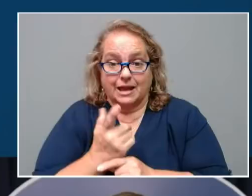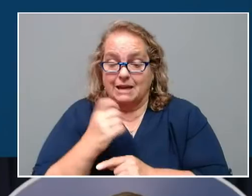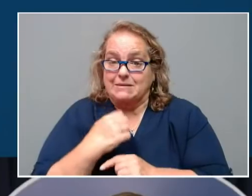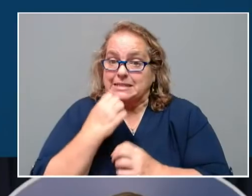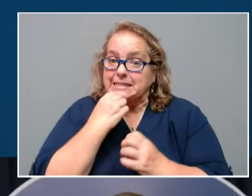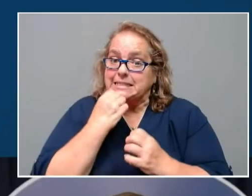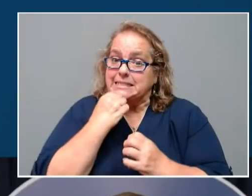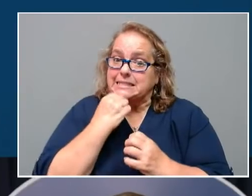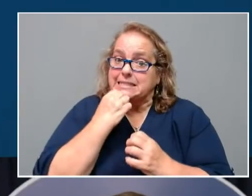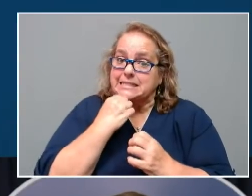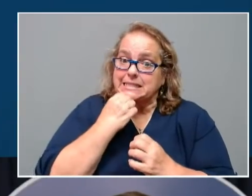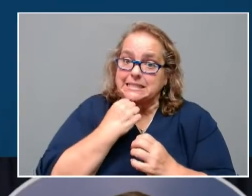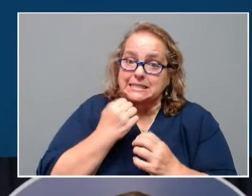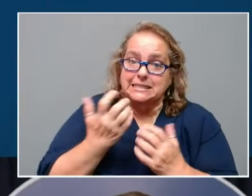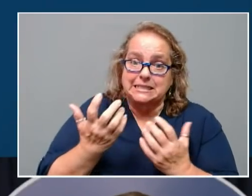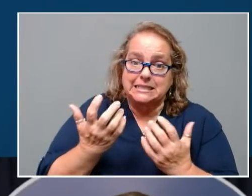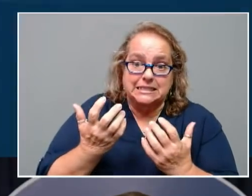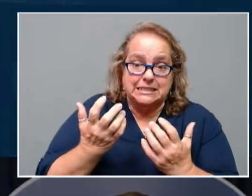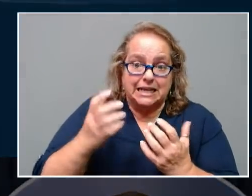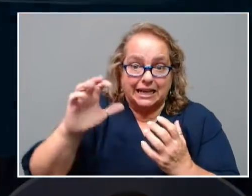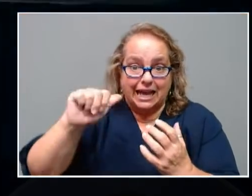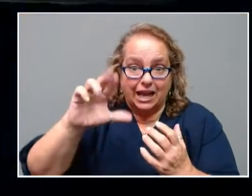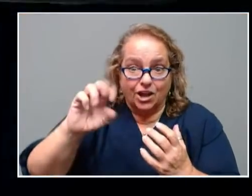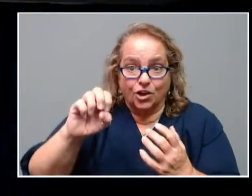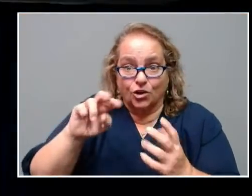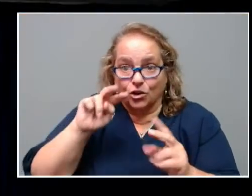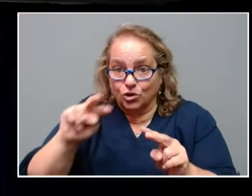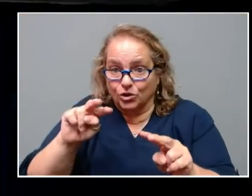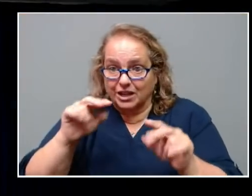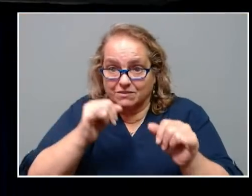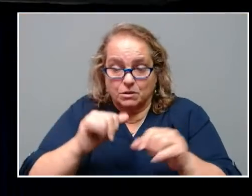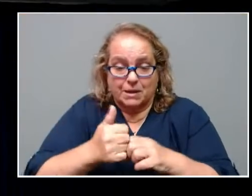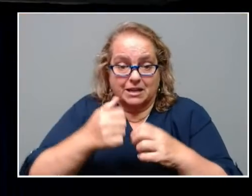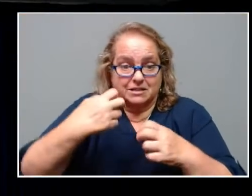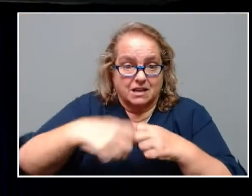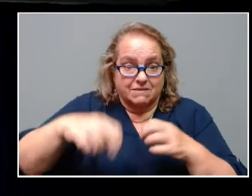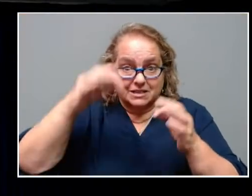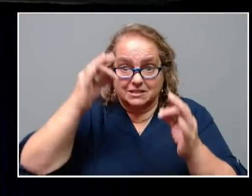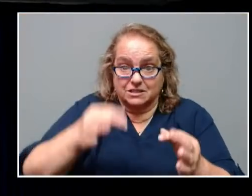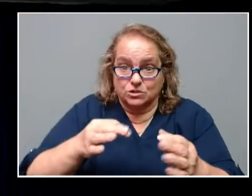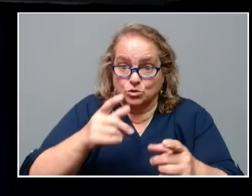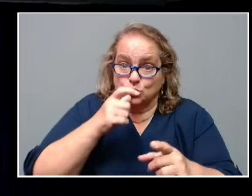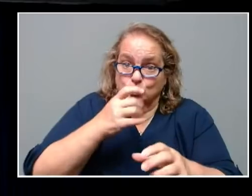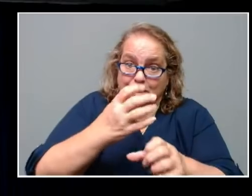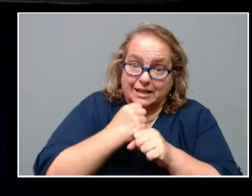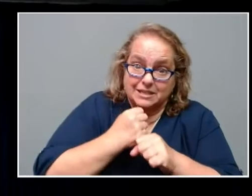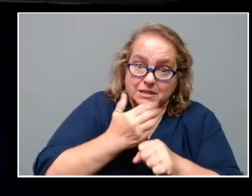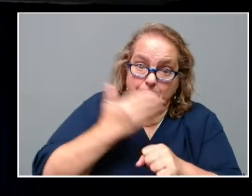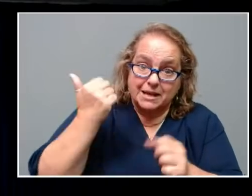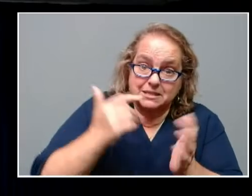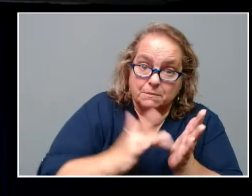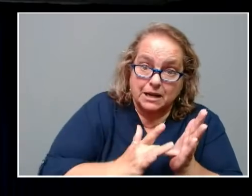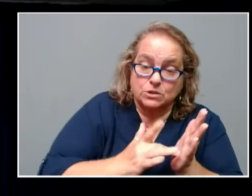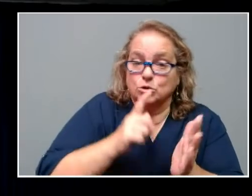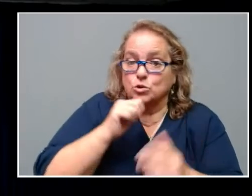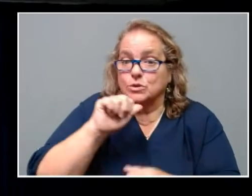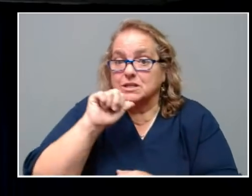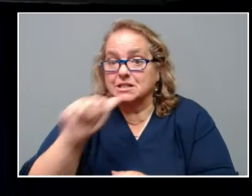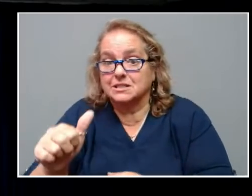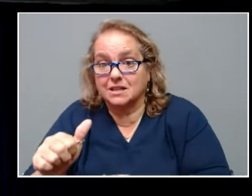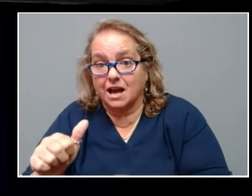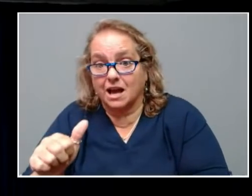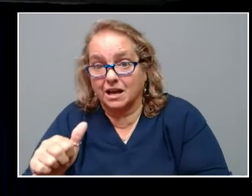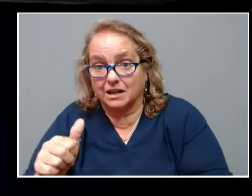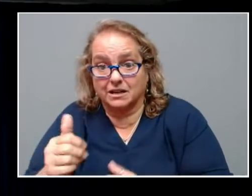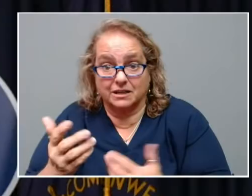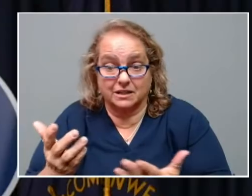going to have to look at individuals and make the tough decisions about who gets the best medication and who doesn't. And I mean, that's